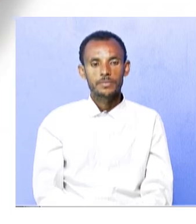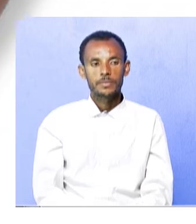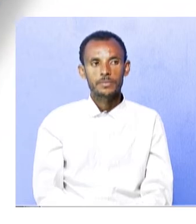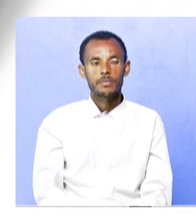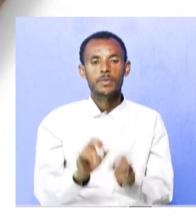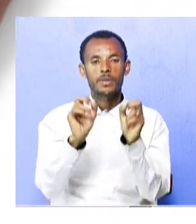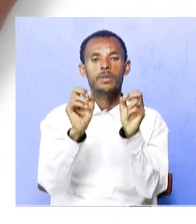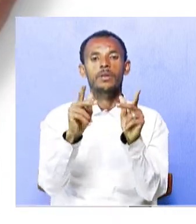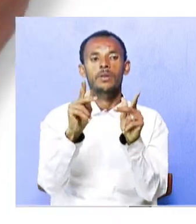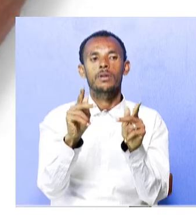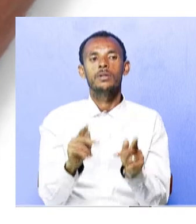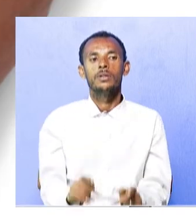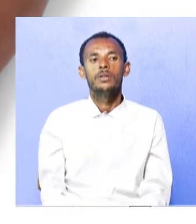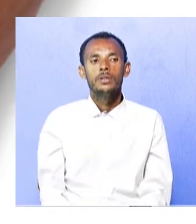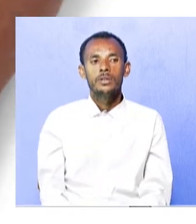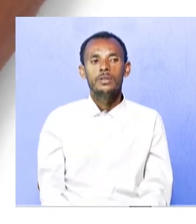Okay.